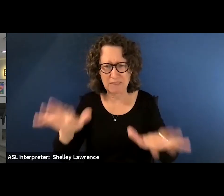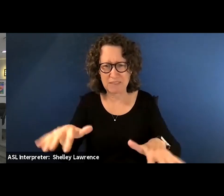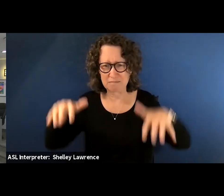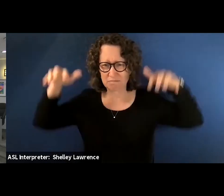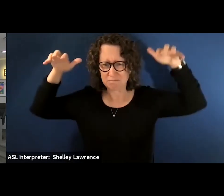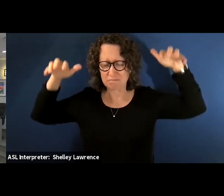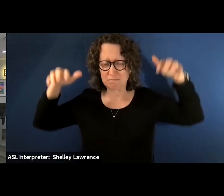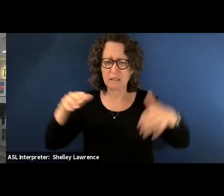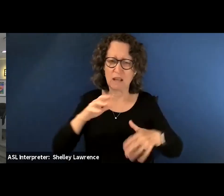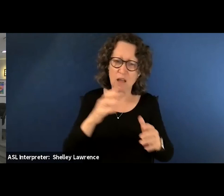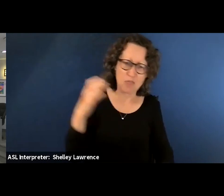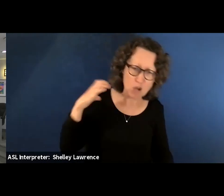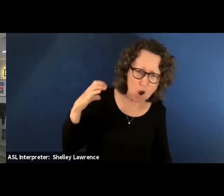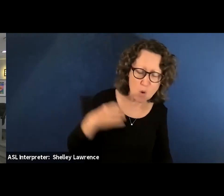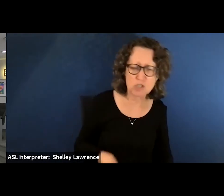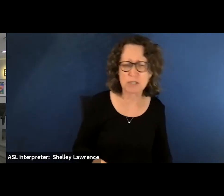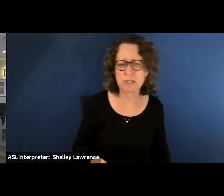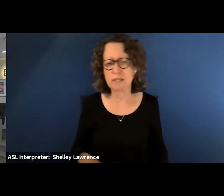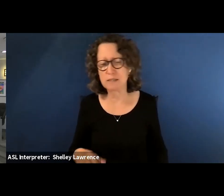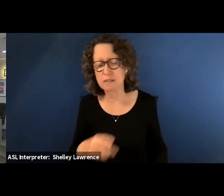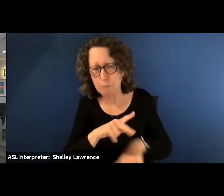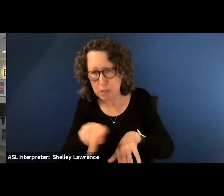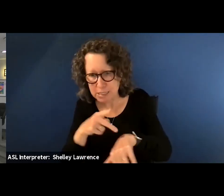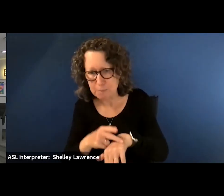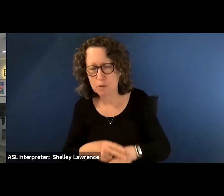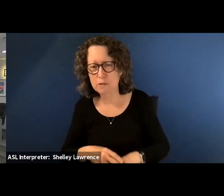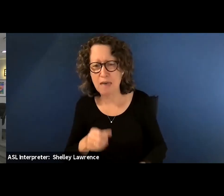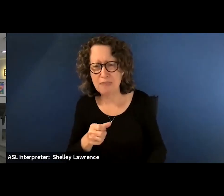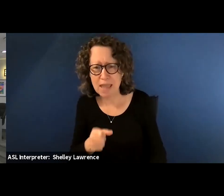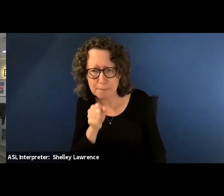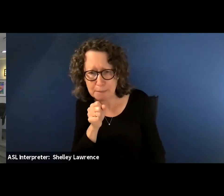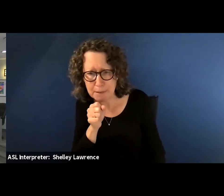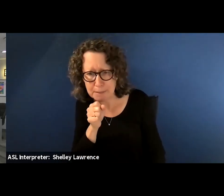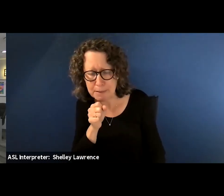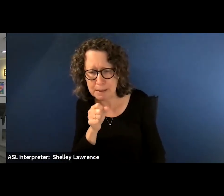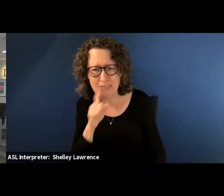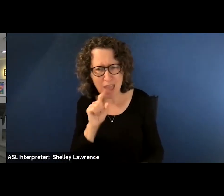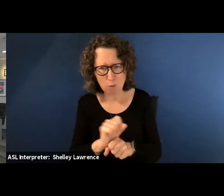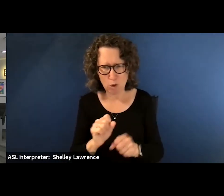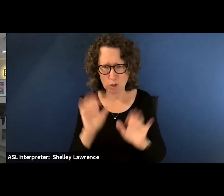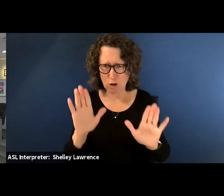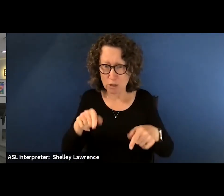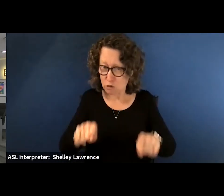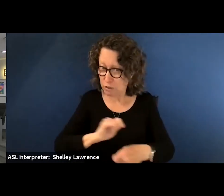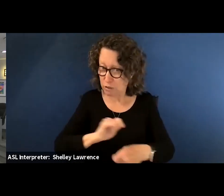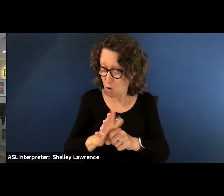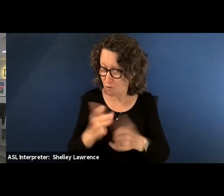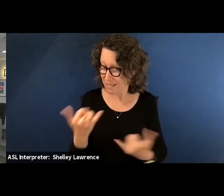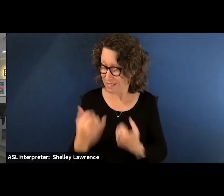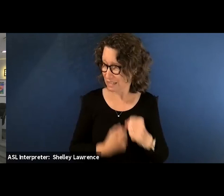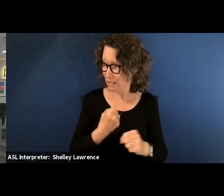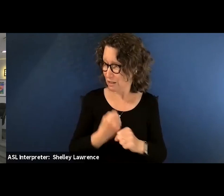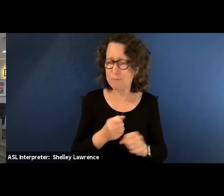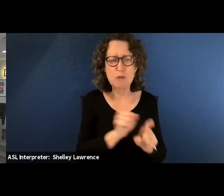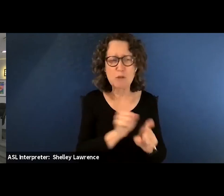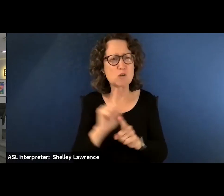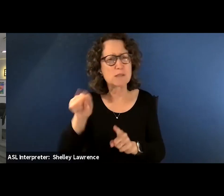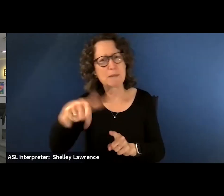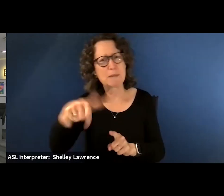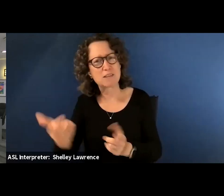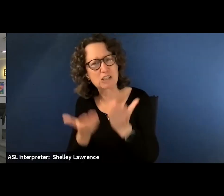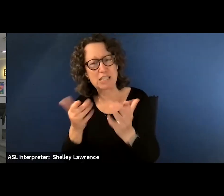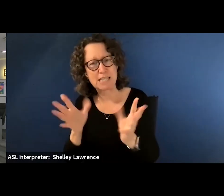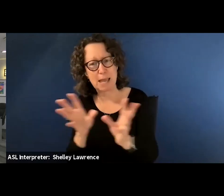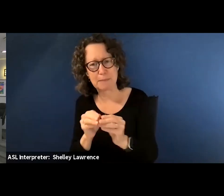coaches and the principal there, they had microphones and a table, and it worked really great. And that was this year during COVID. Also, someone suggested that meeting